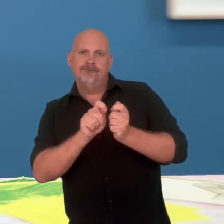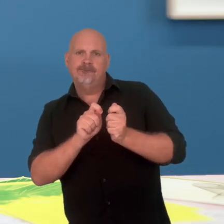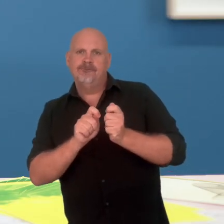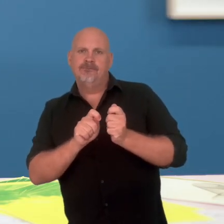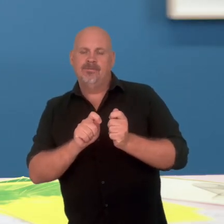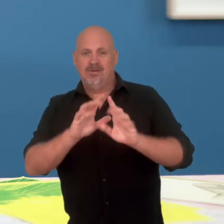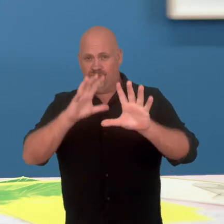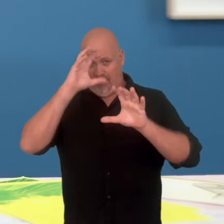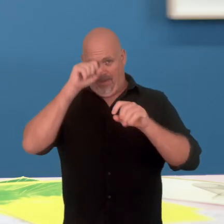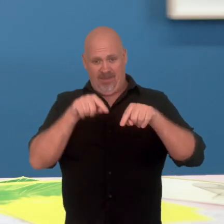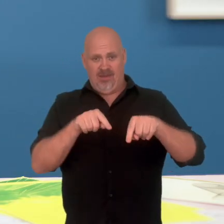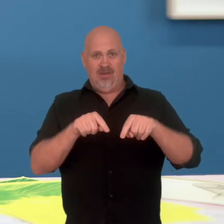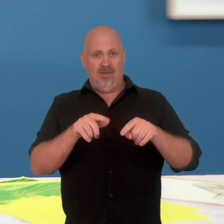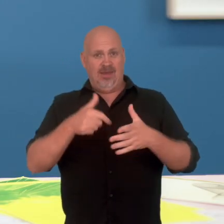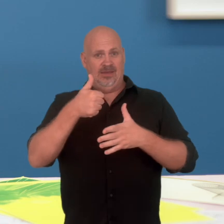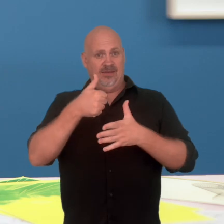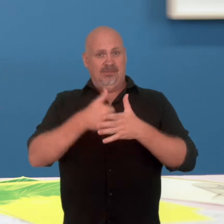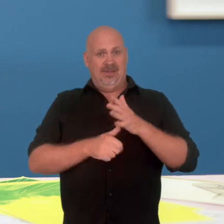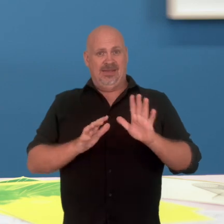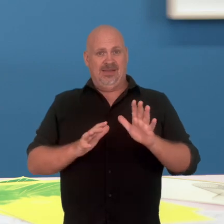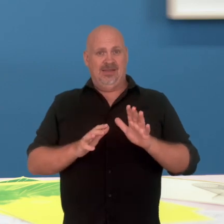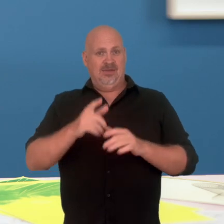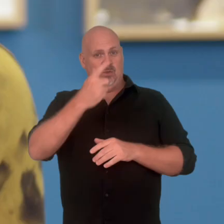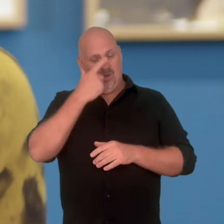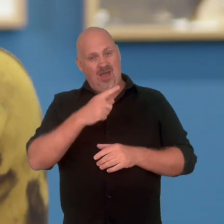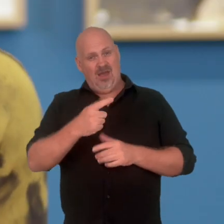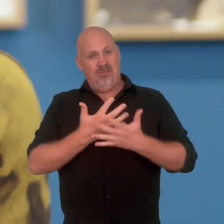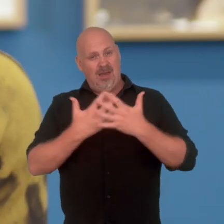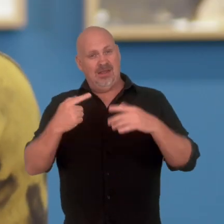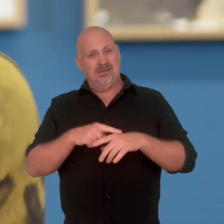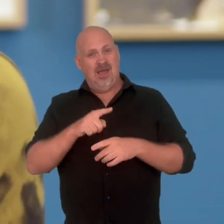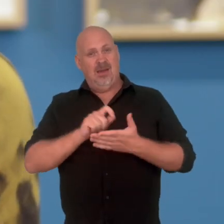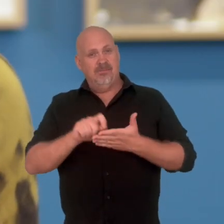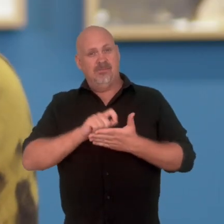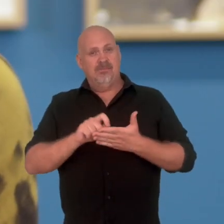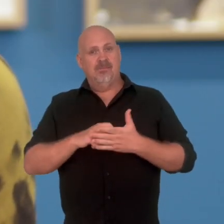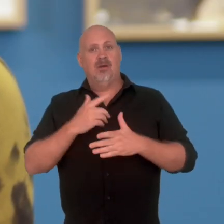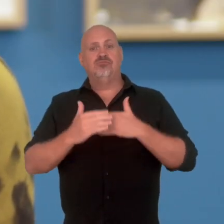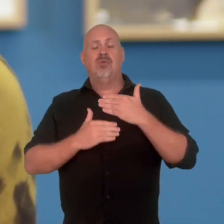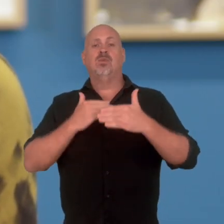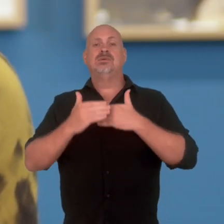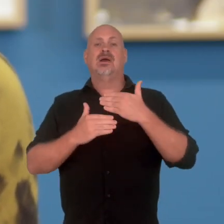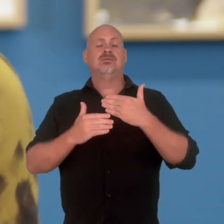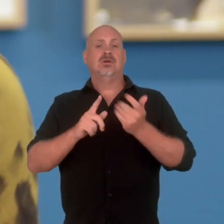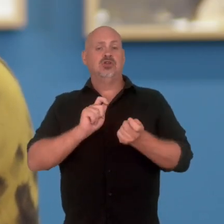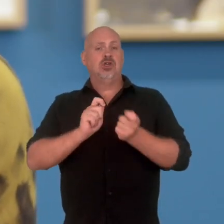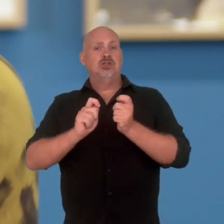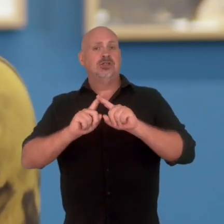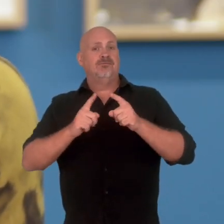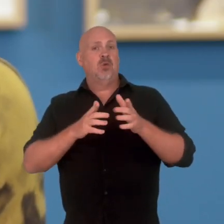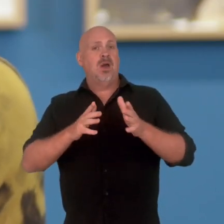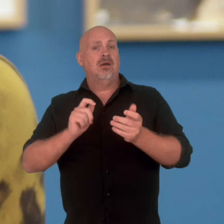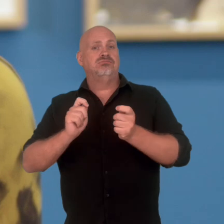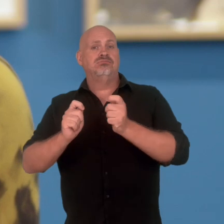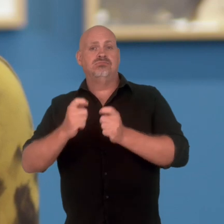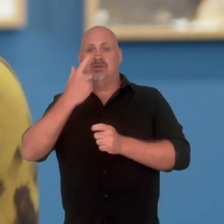just the beginning. You can do this exercise many times, and maybe your process will change over time. It could expand